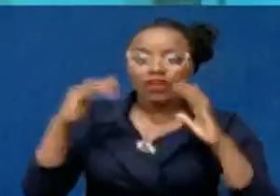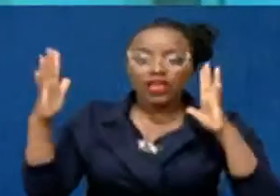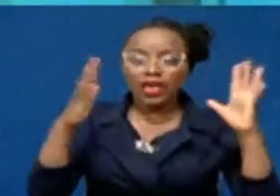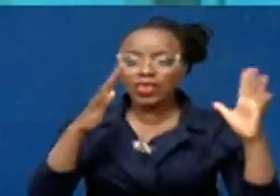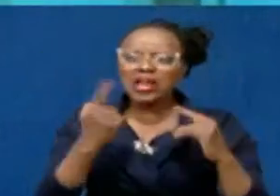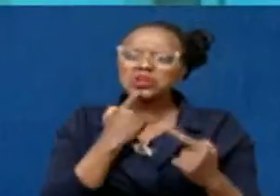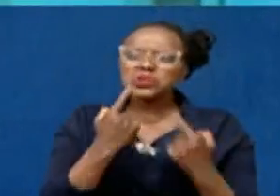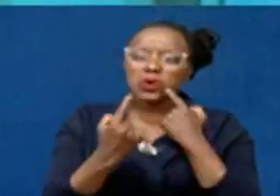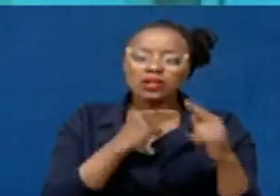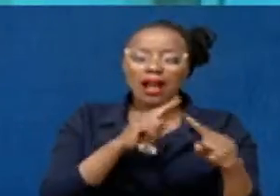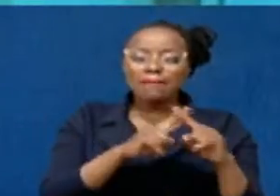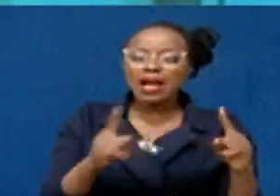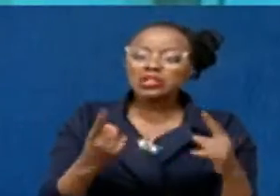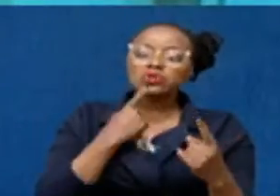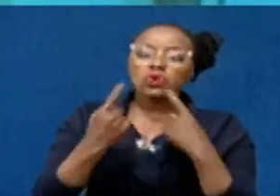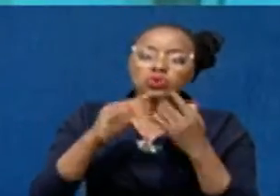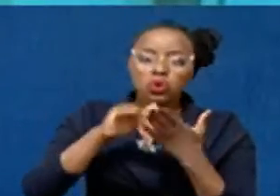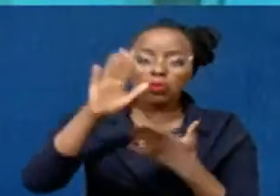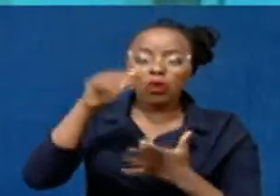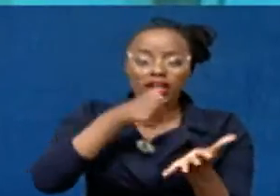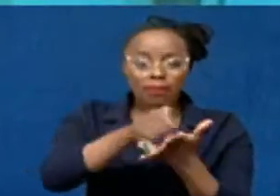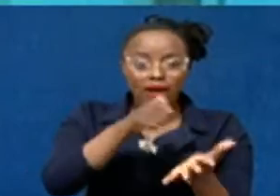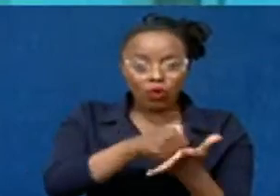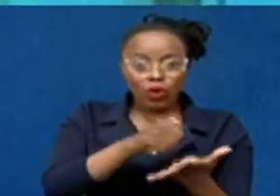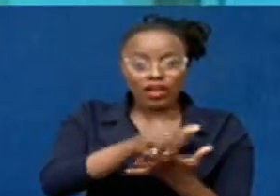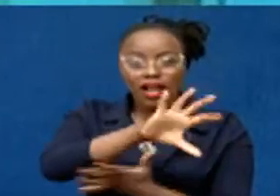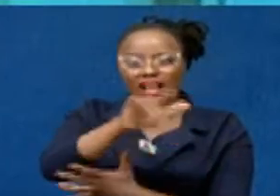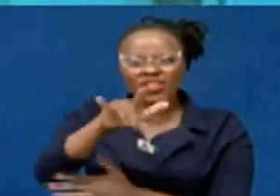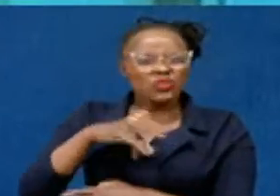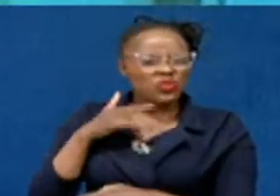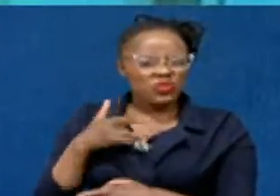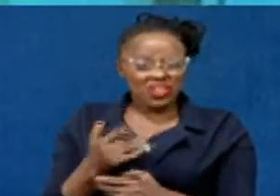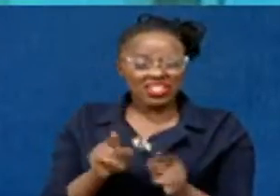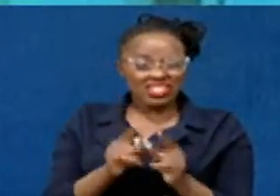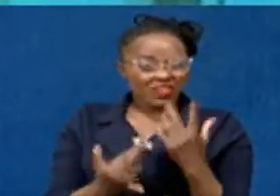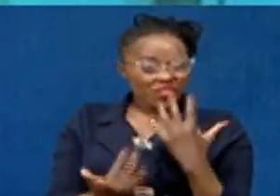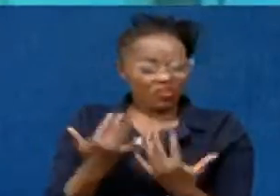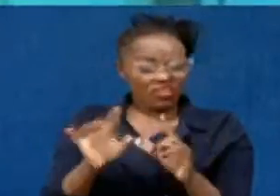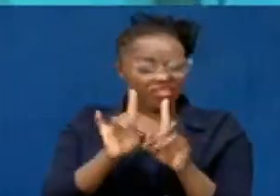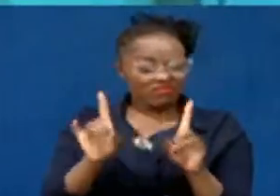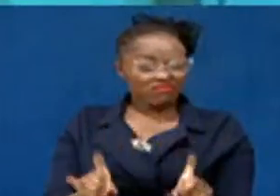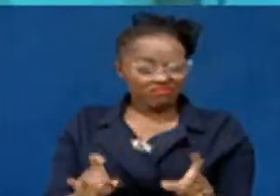of talk and more talk in Makueni. Are you feeling the heat?